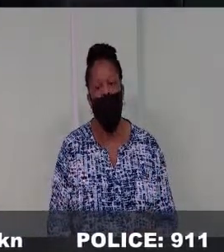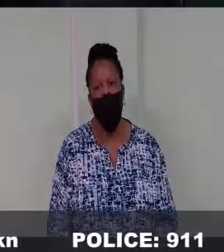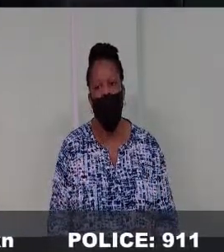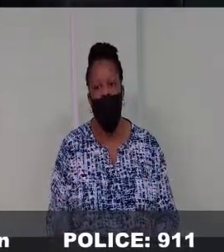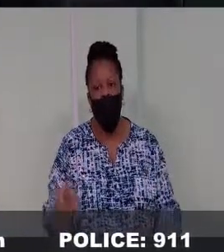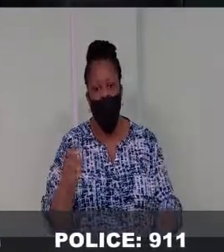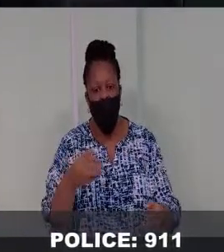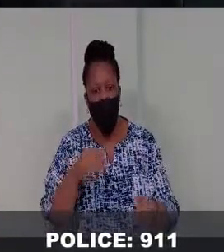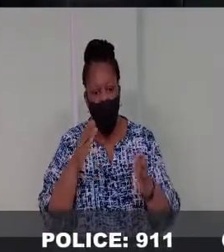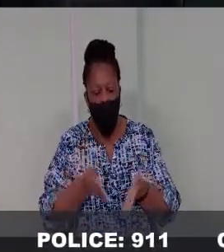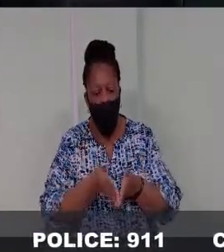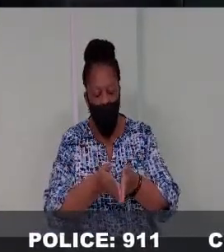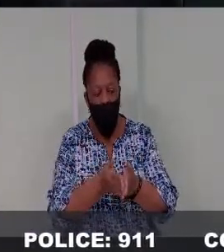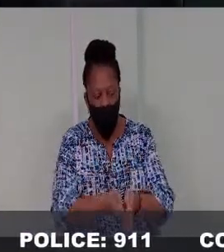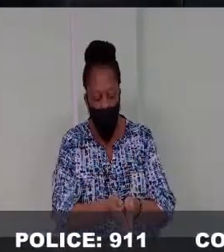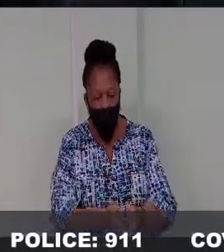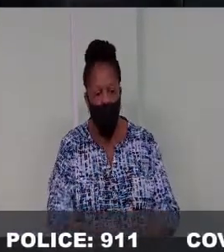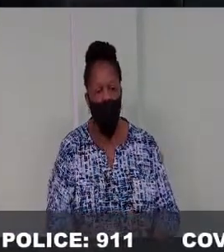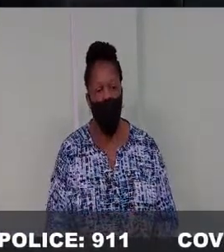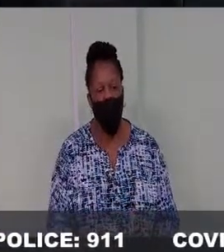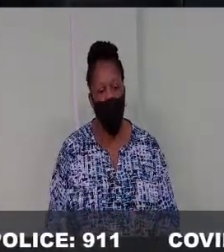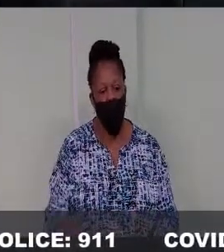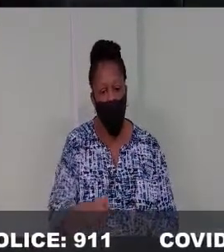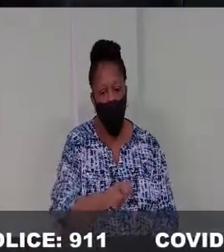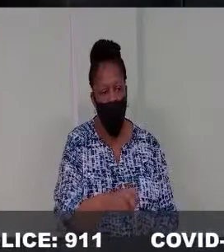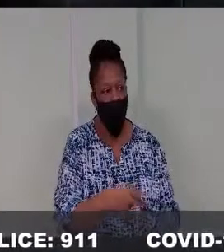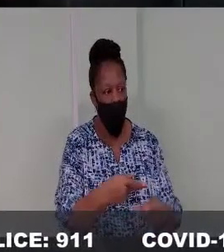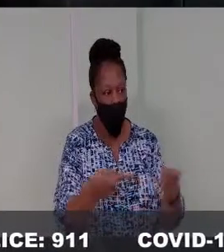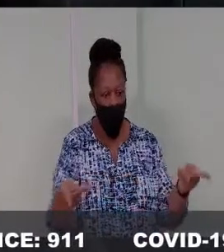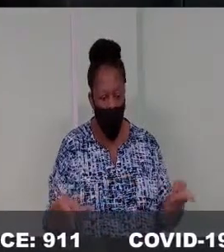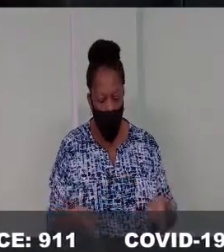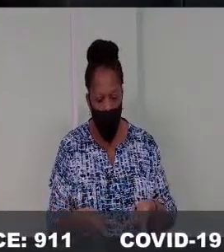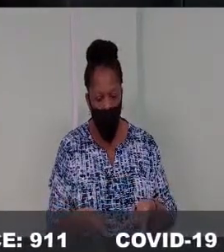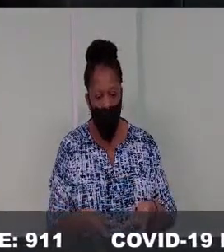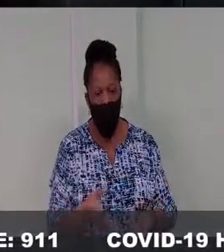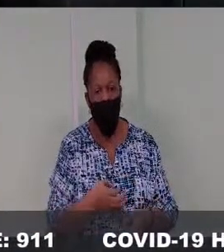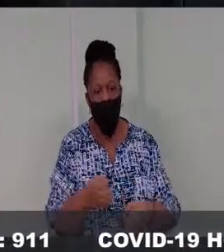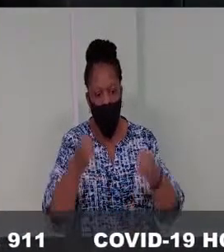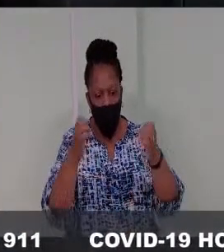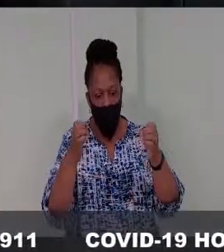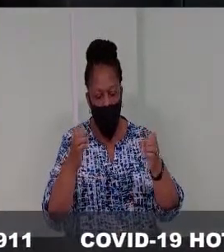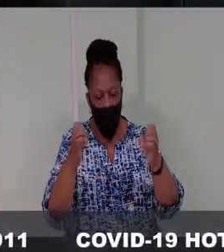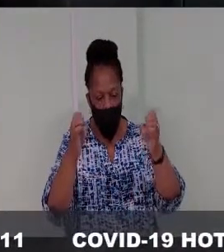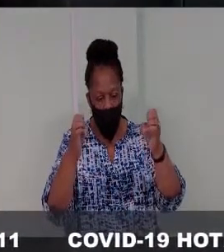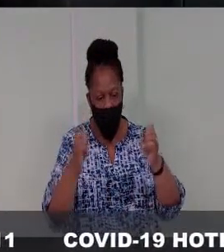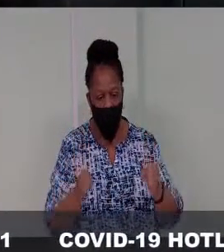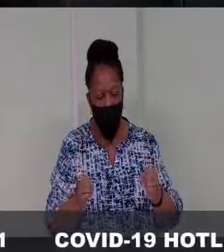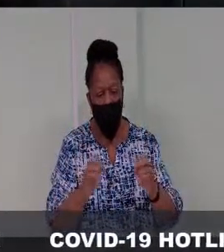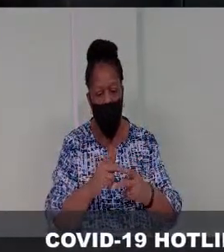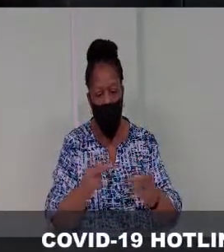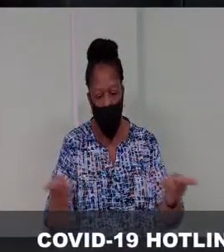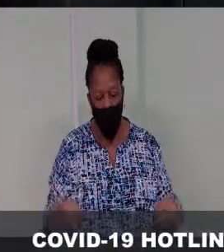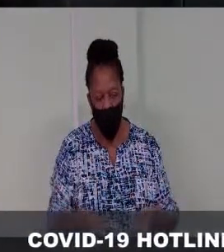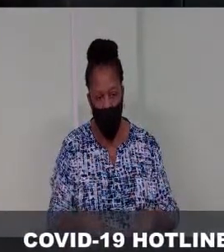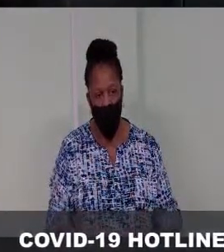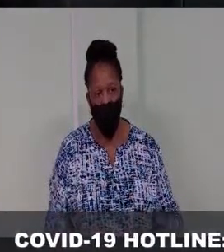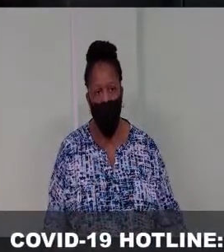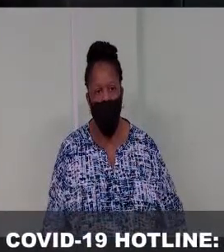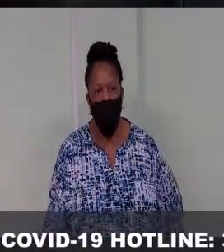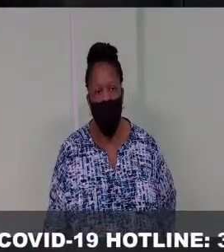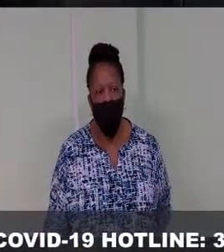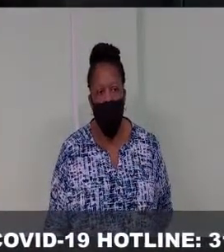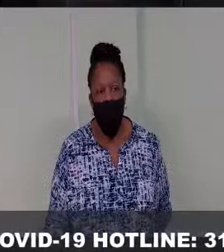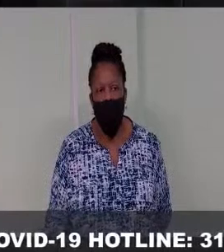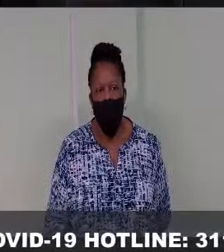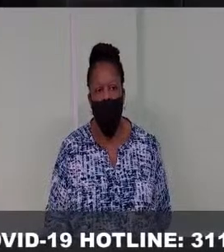boating sector, tourism-related sites, and educational institutions. All sectors will be required